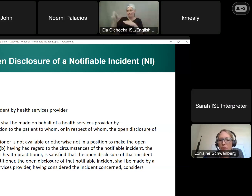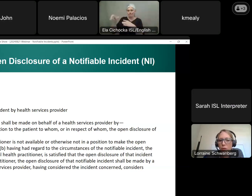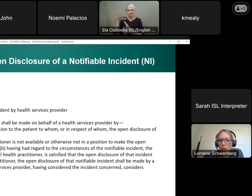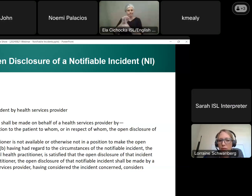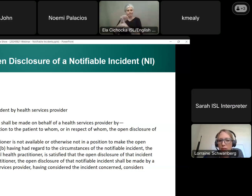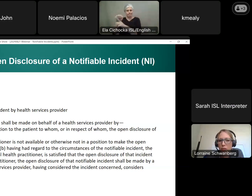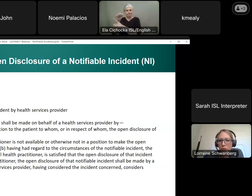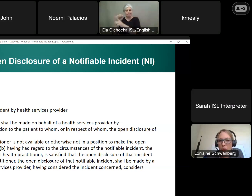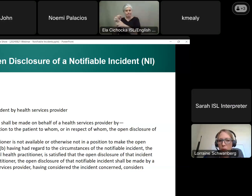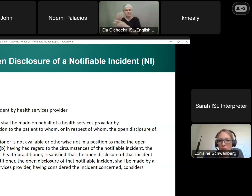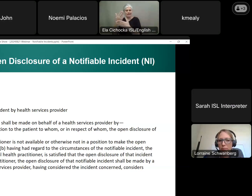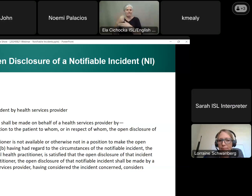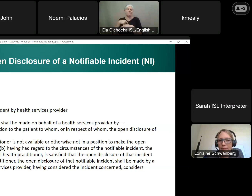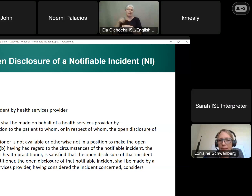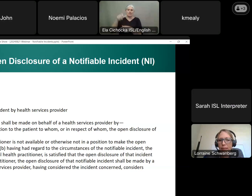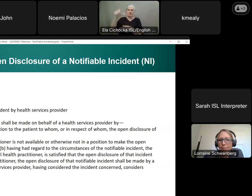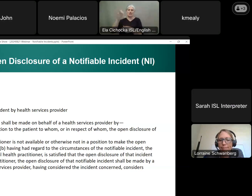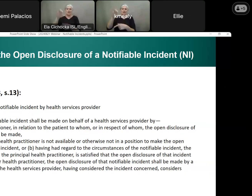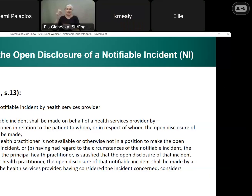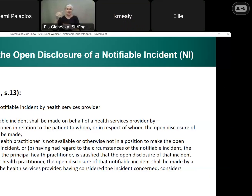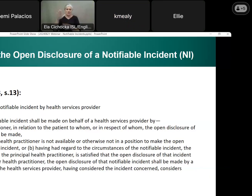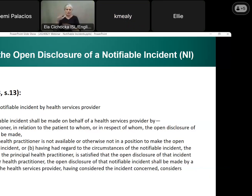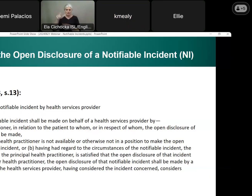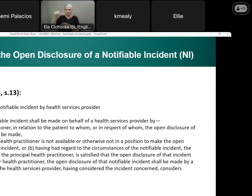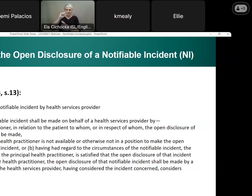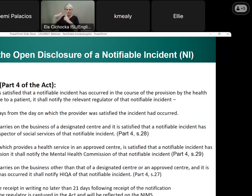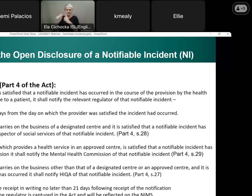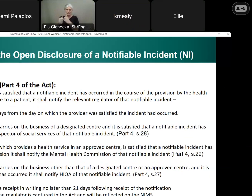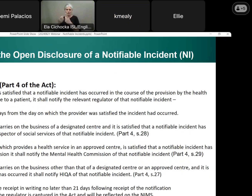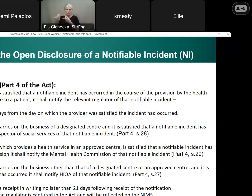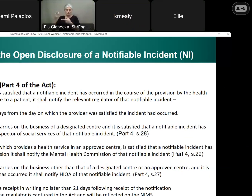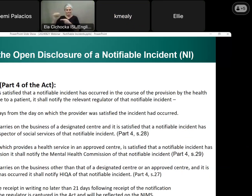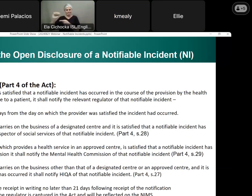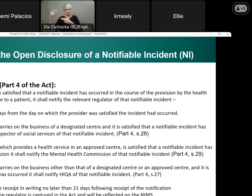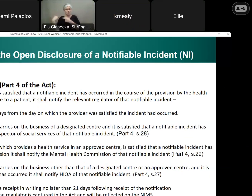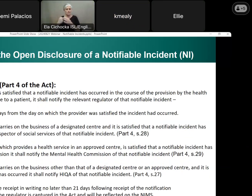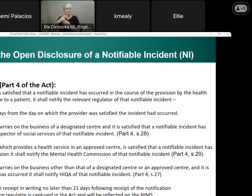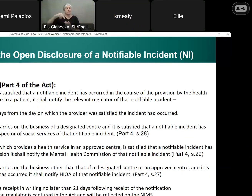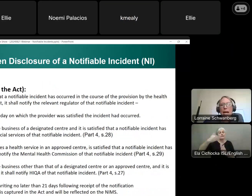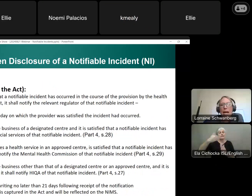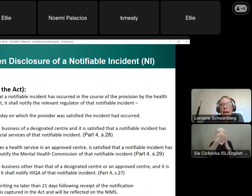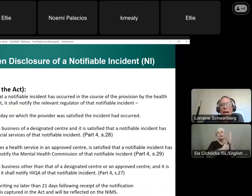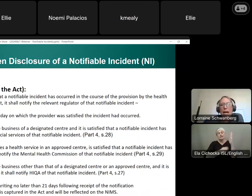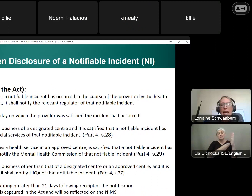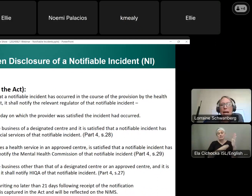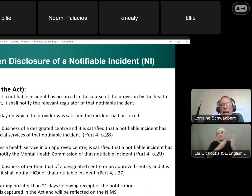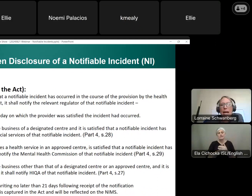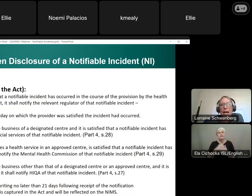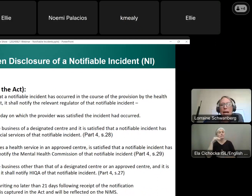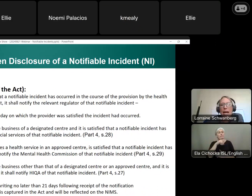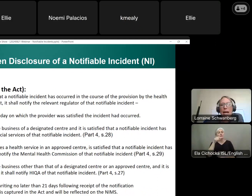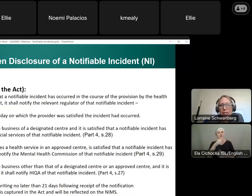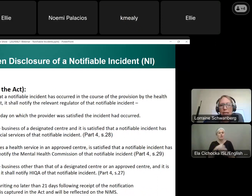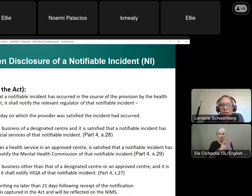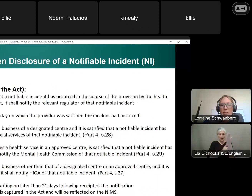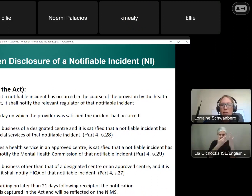an alternative clinician to do that. Okay, next slide, please. And then importantly, obviously, the